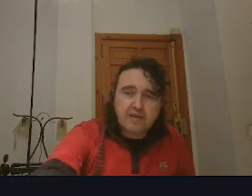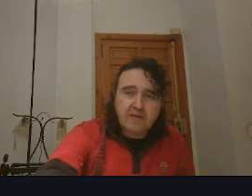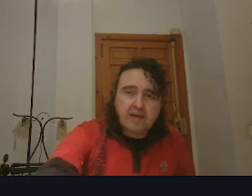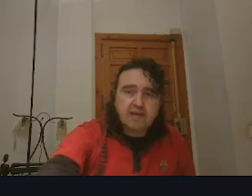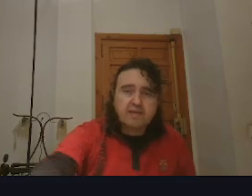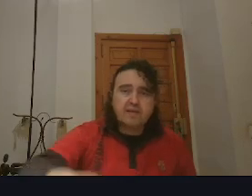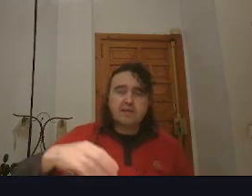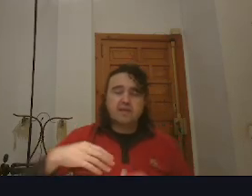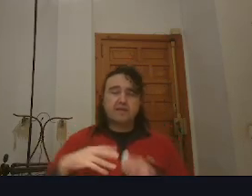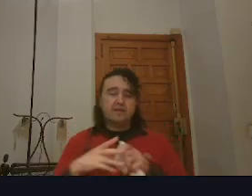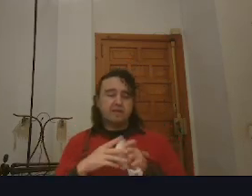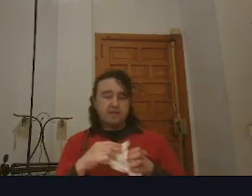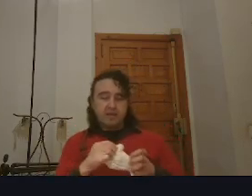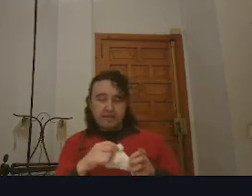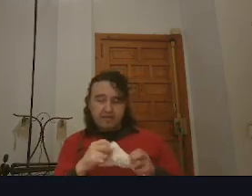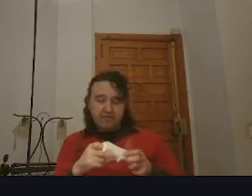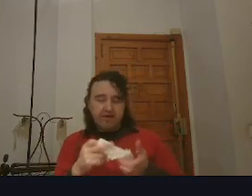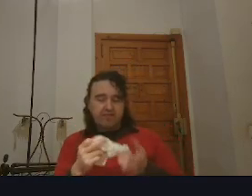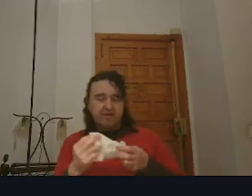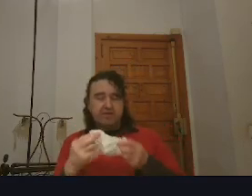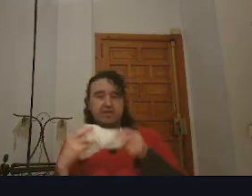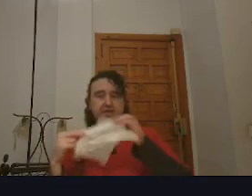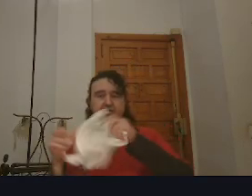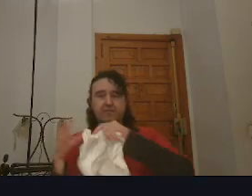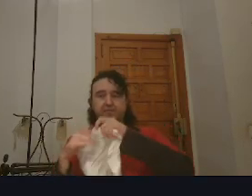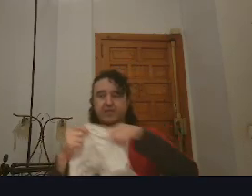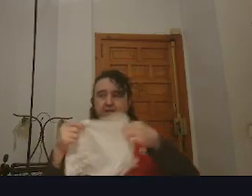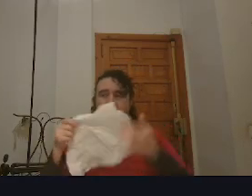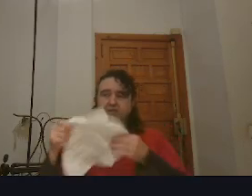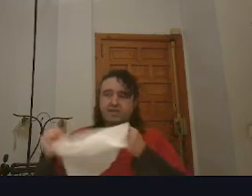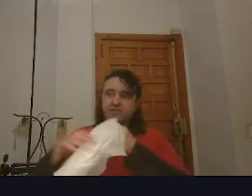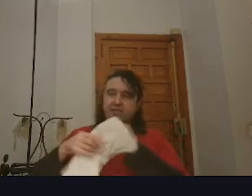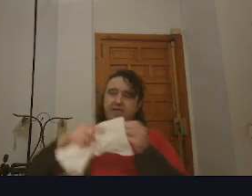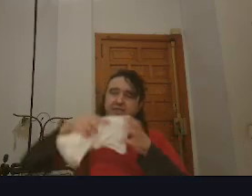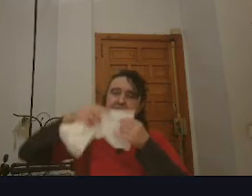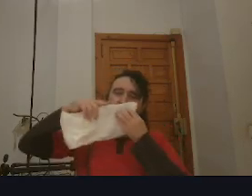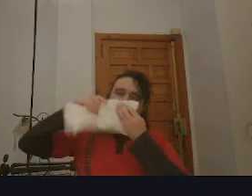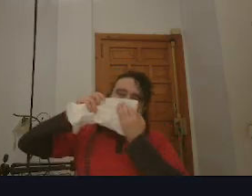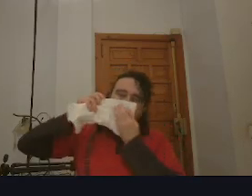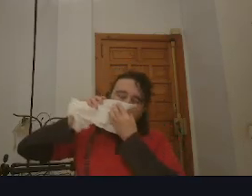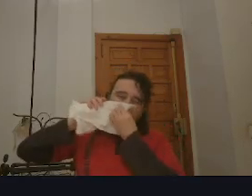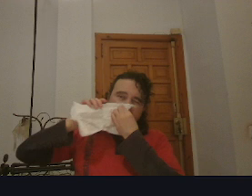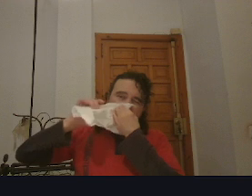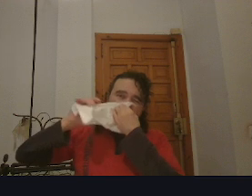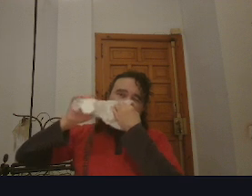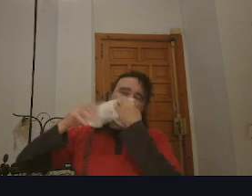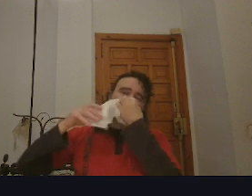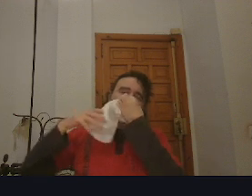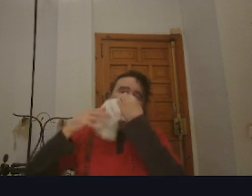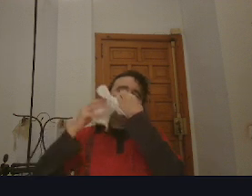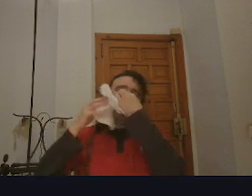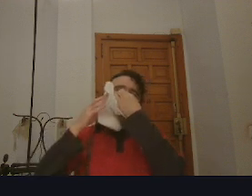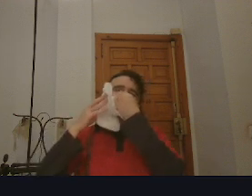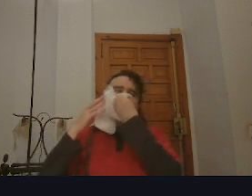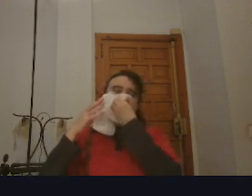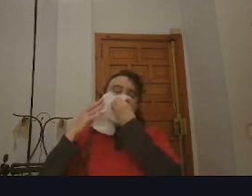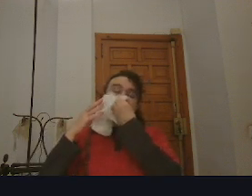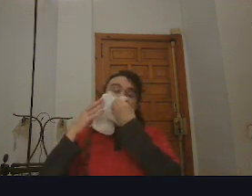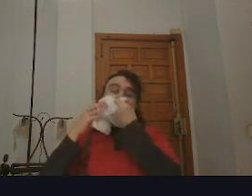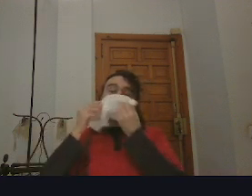All right. Lesson five, I think. The same thing. Virtue and not to.